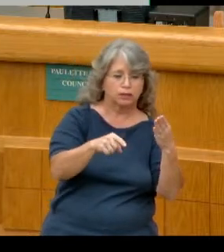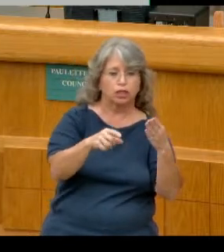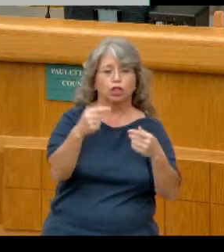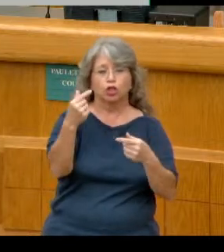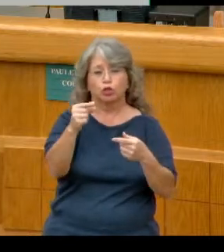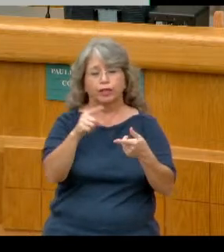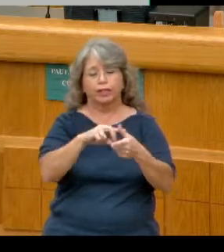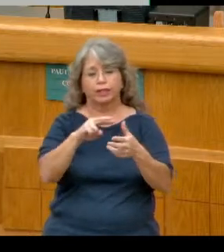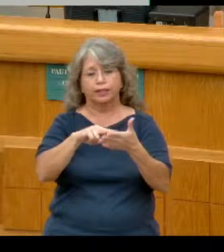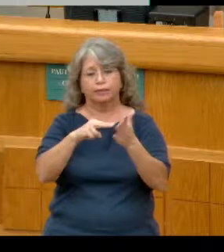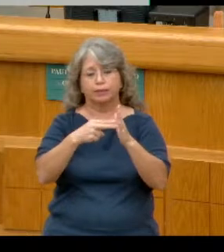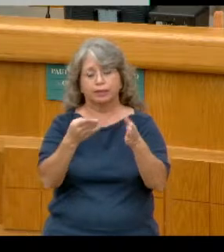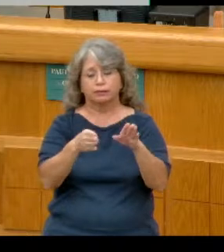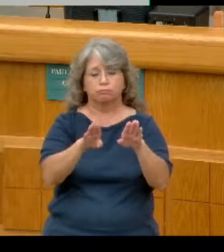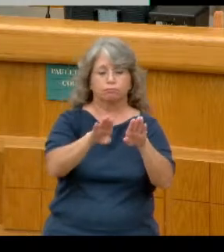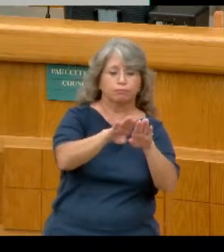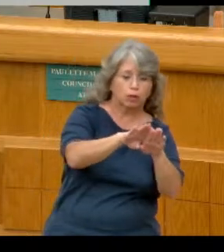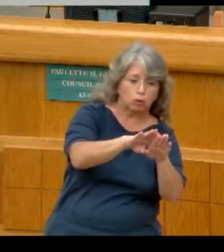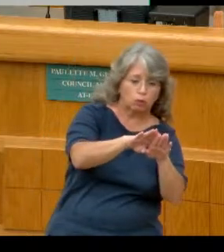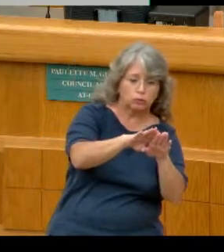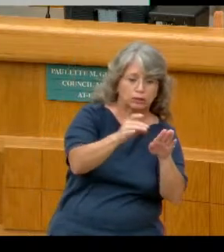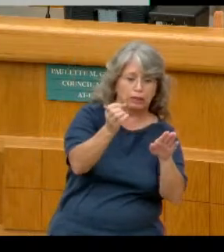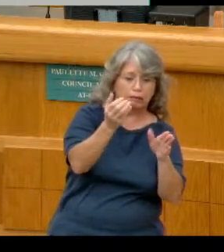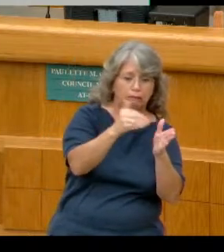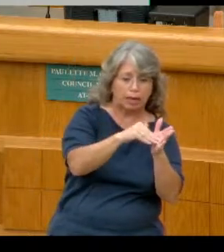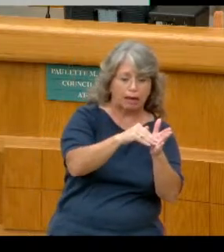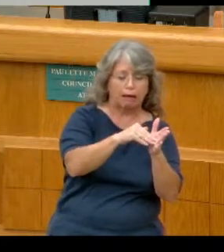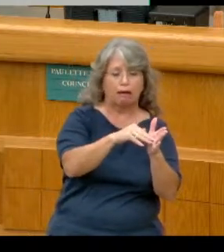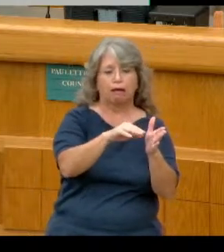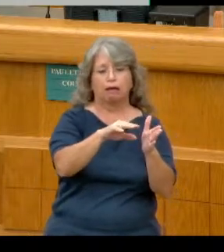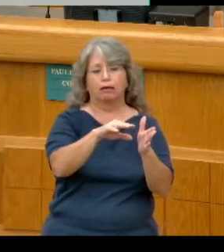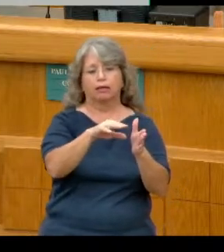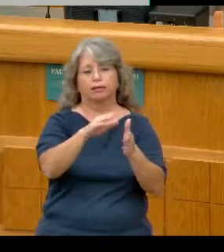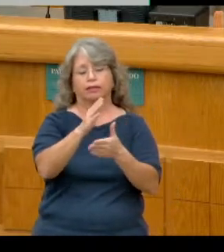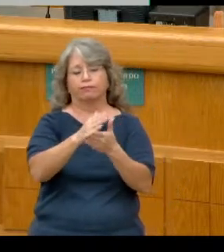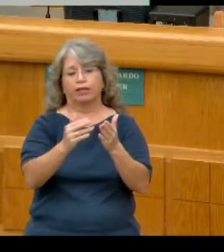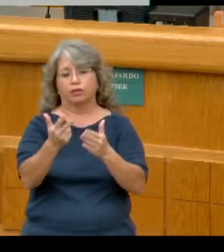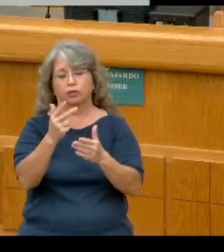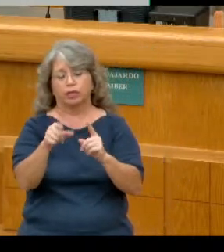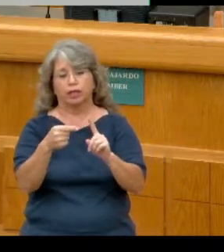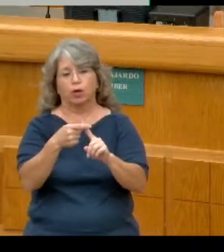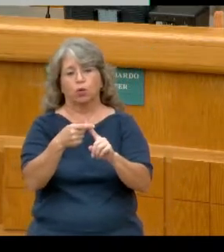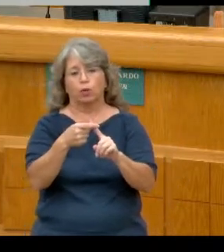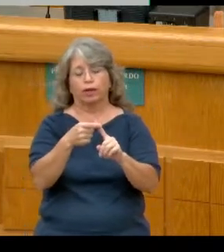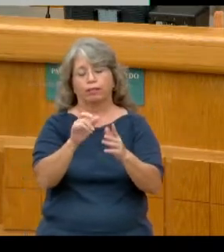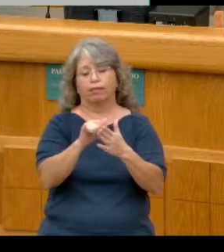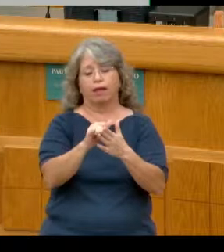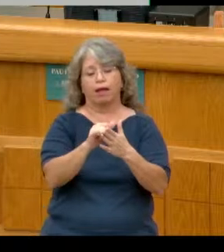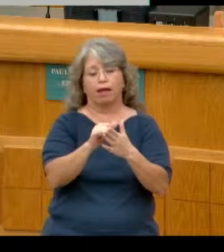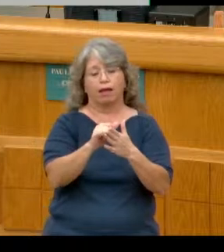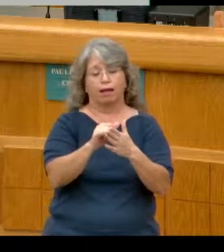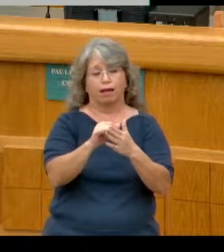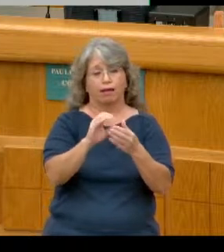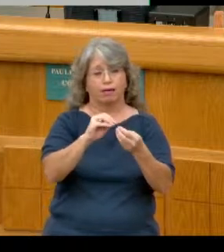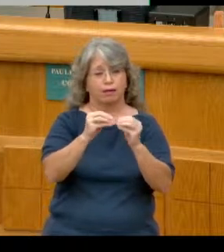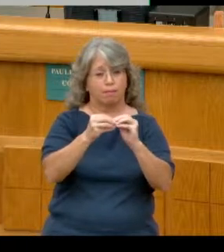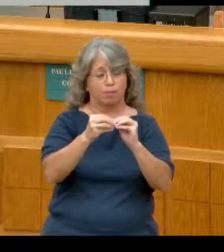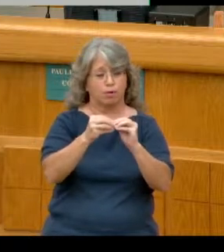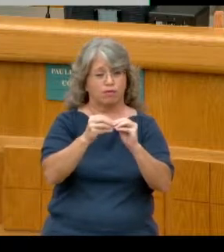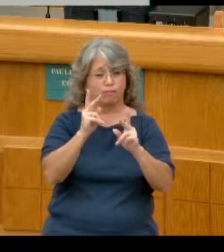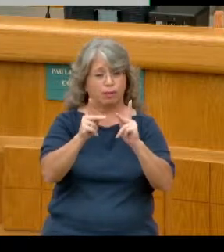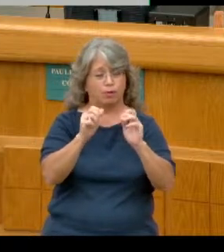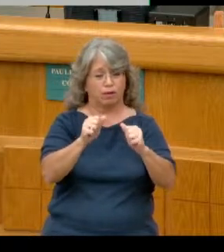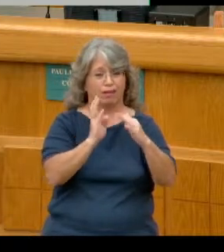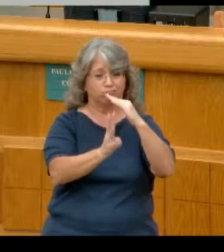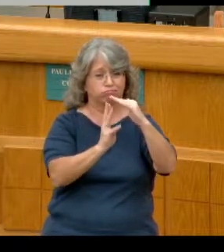so we transitioned recently to Open Texas Phase 3, where occupancies were raised to 75% in businesses, and then bars opened